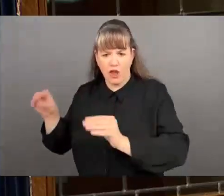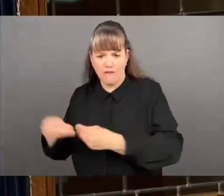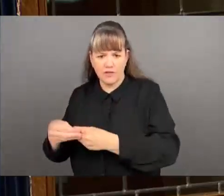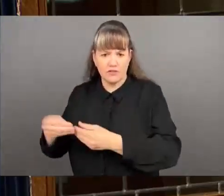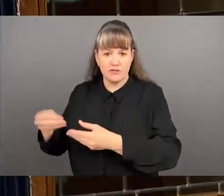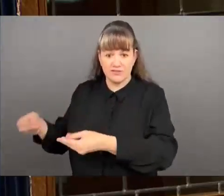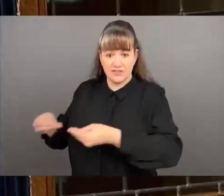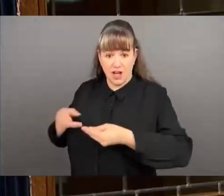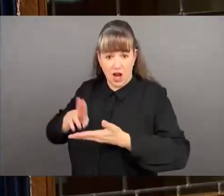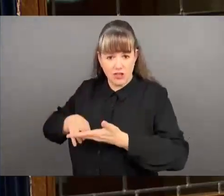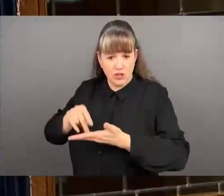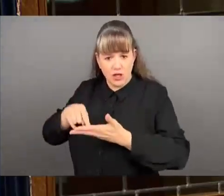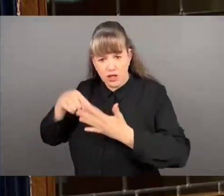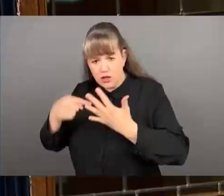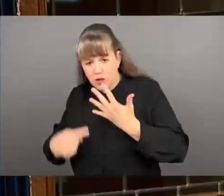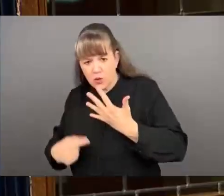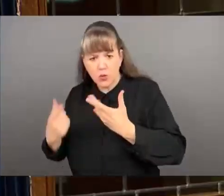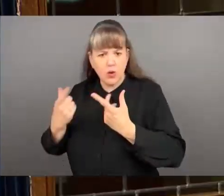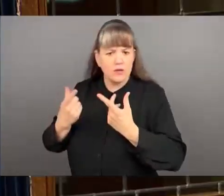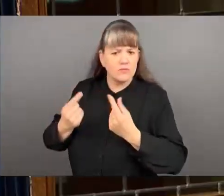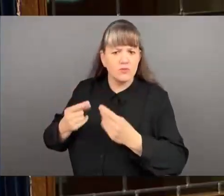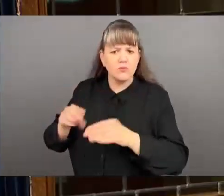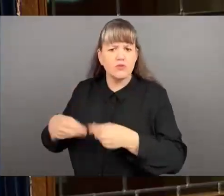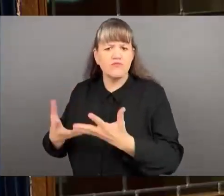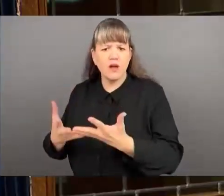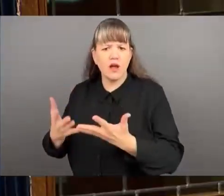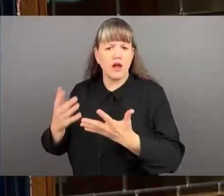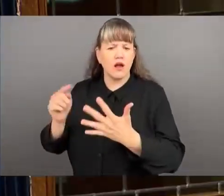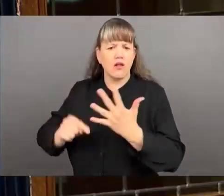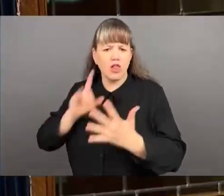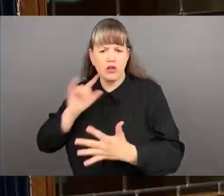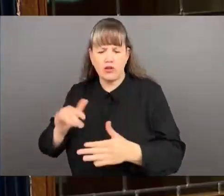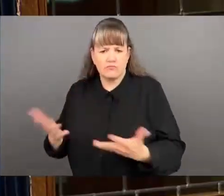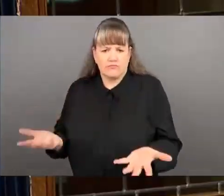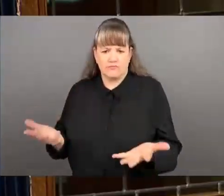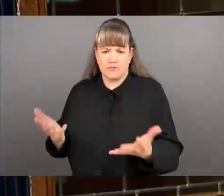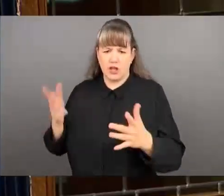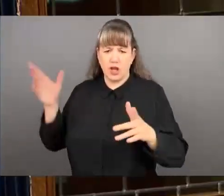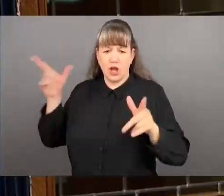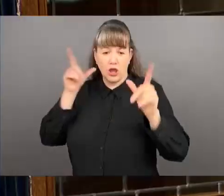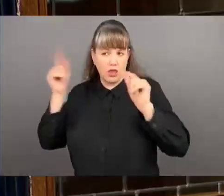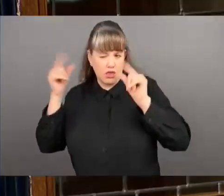to suffer and die while the Premier makes deals and cuts checks for his friends?